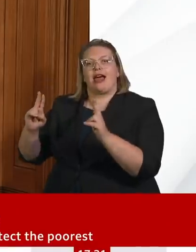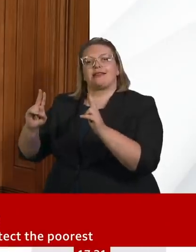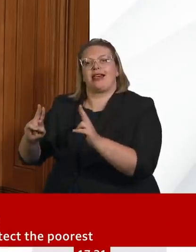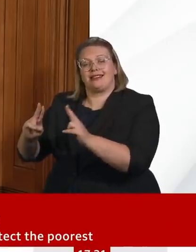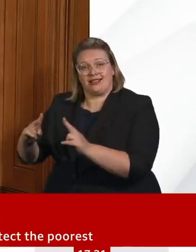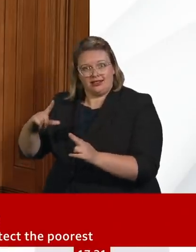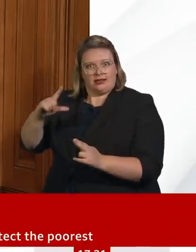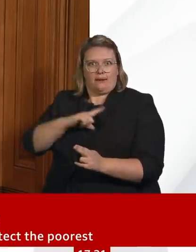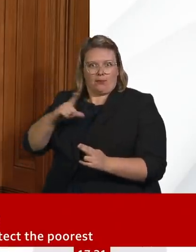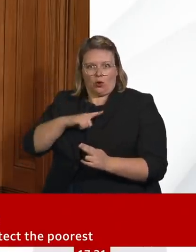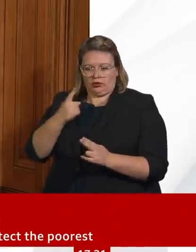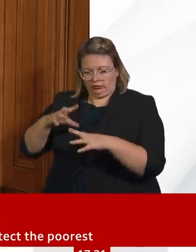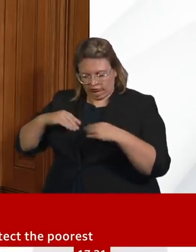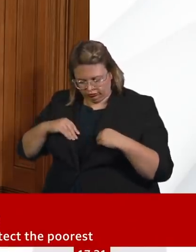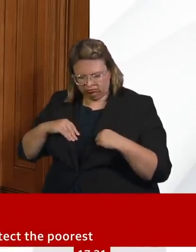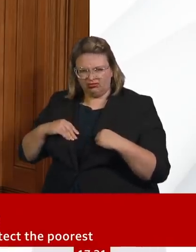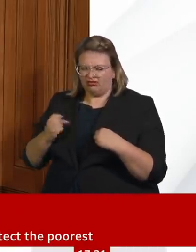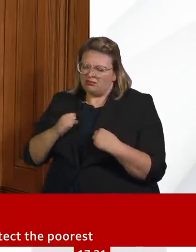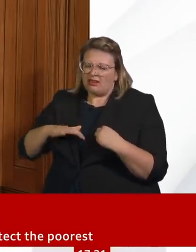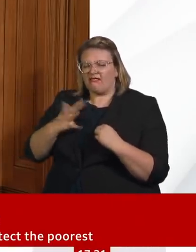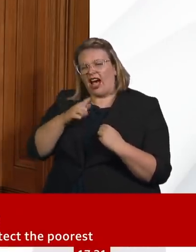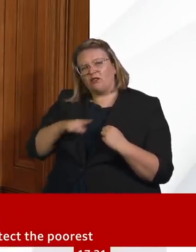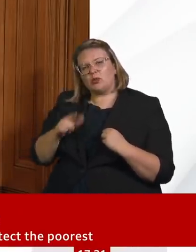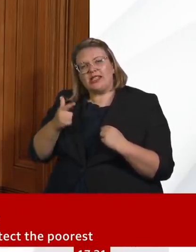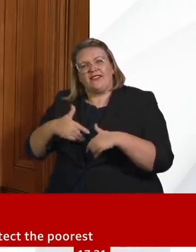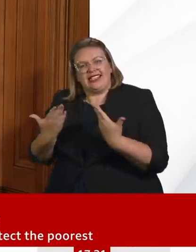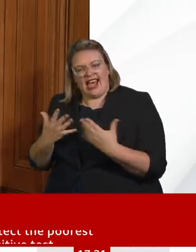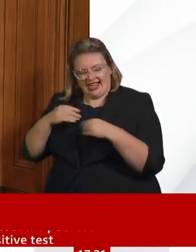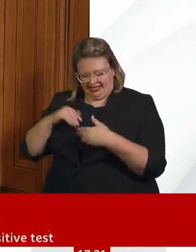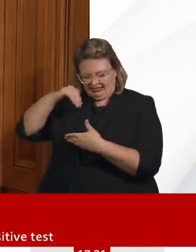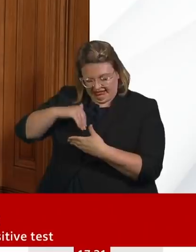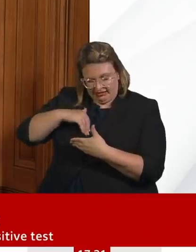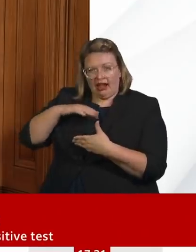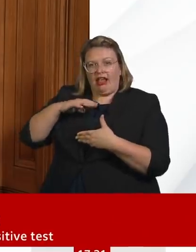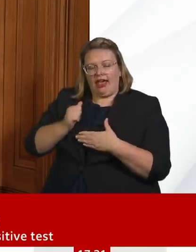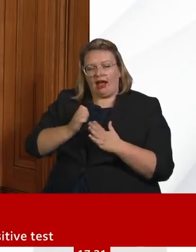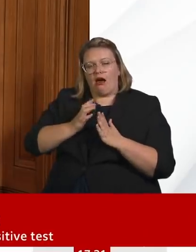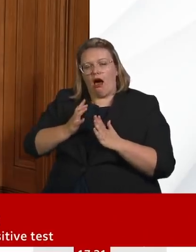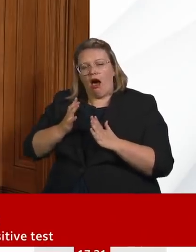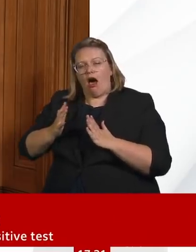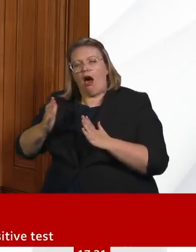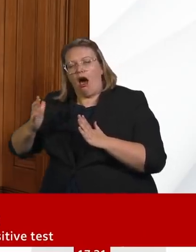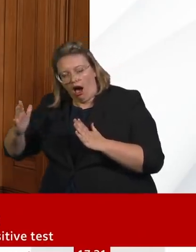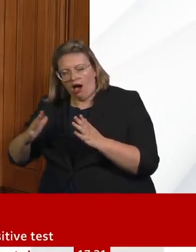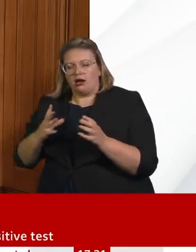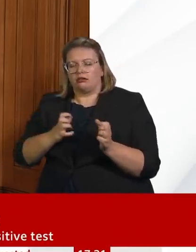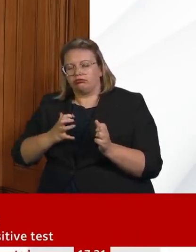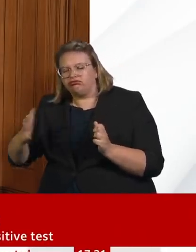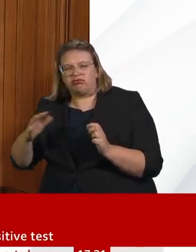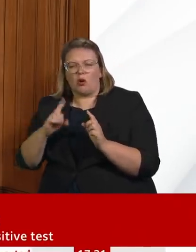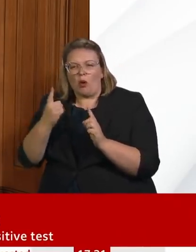the virus of about 5 days. Then there's 5 to 7 days of symptoms before typically people present and have to be admitted to hospital